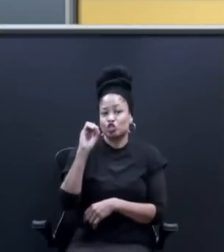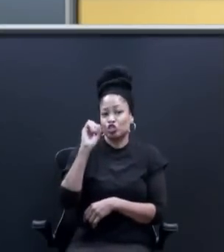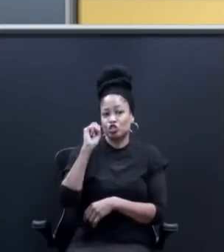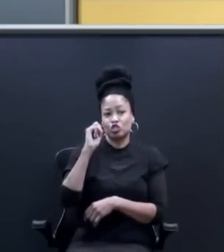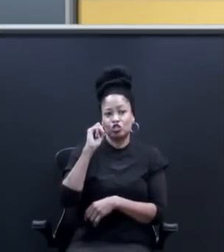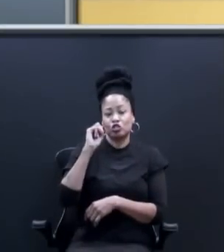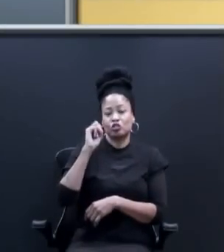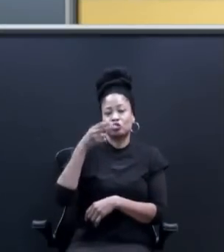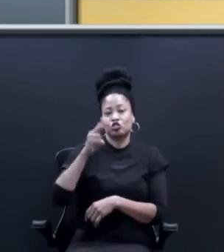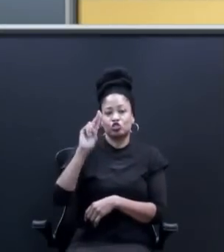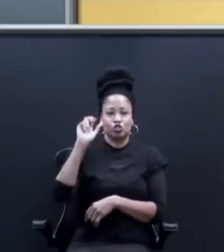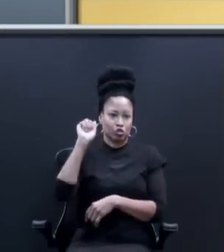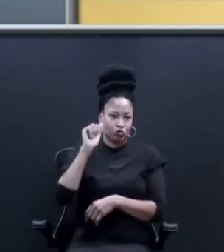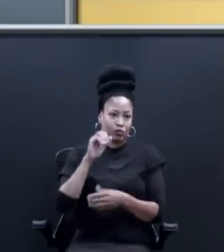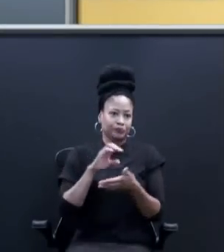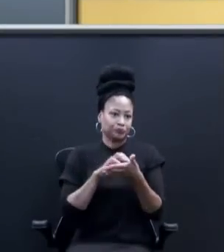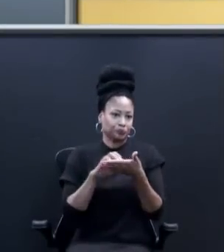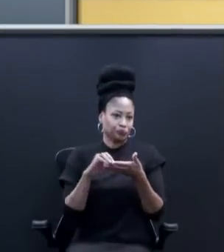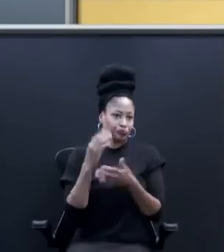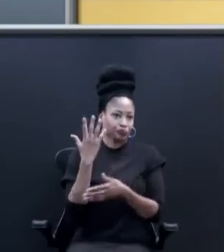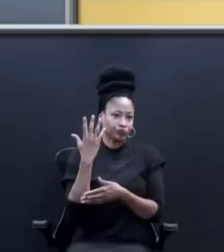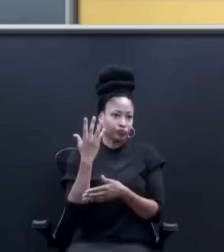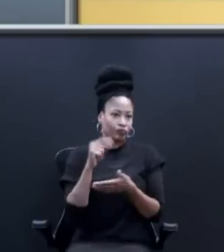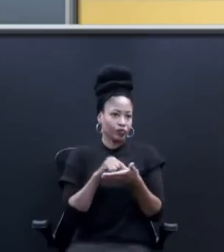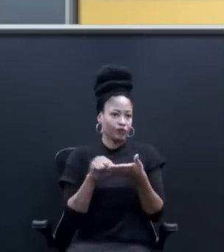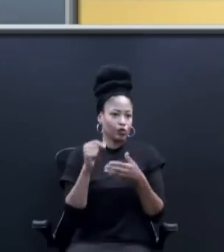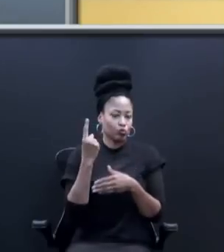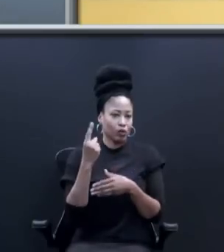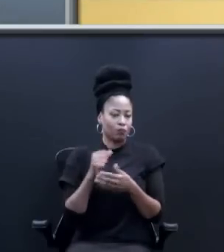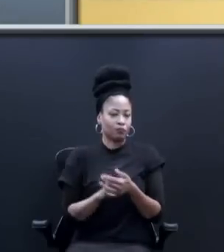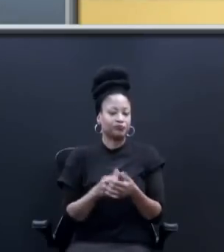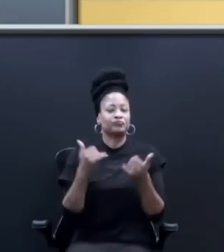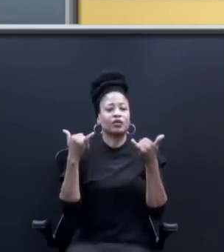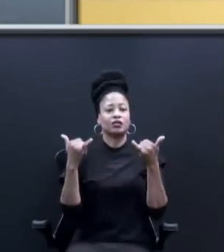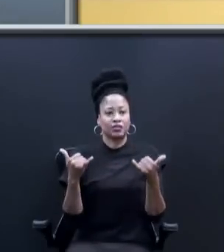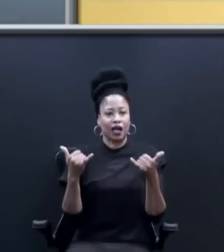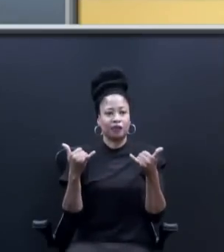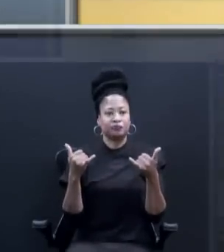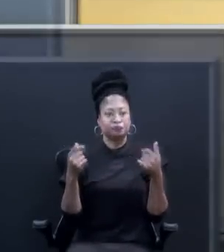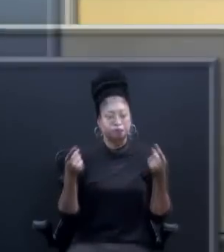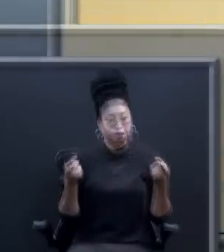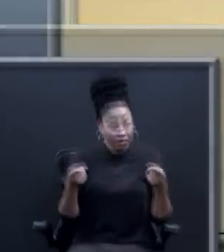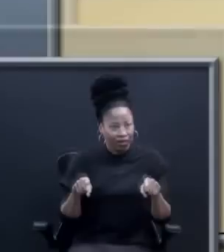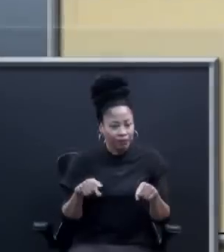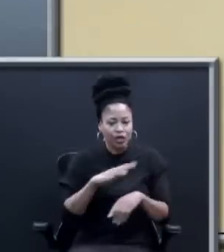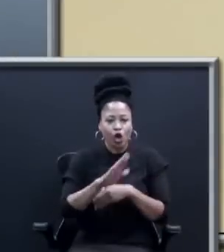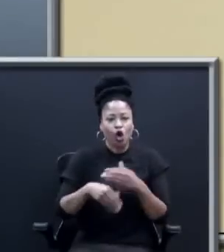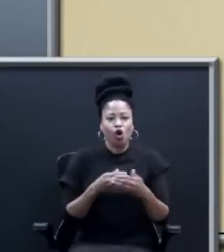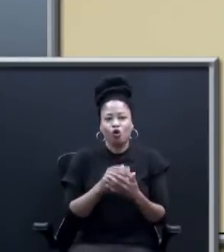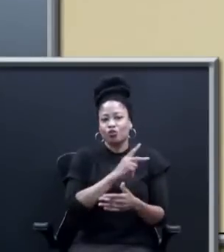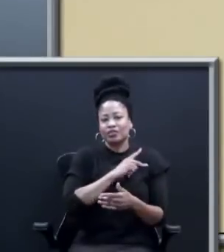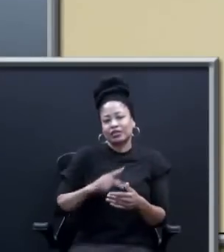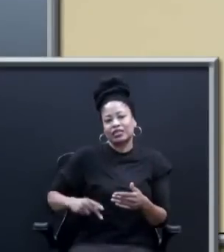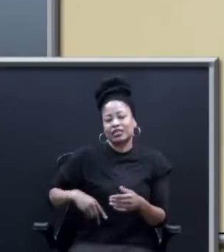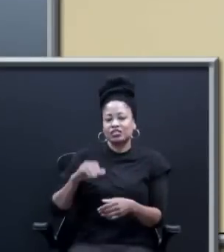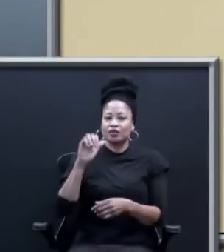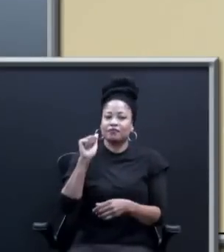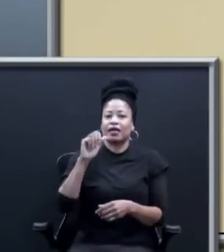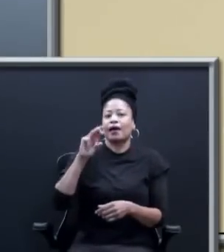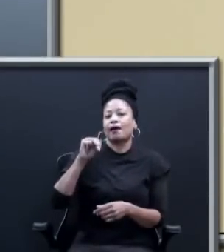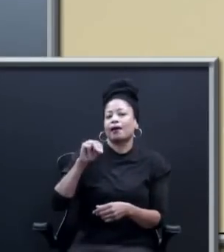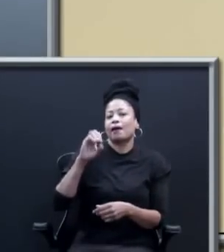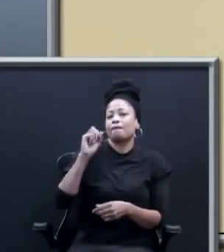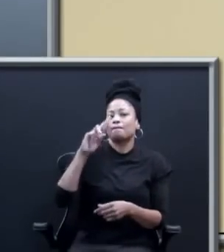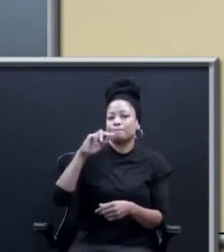1. Okay, go ahead. And it came to pass, when all the kings of the Amorites which were on the side of